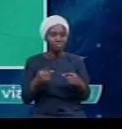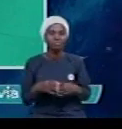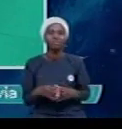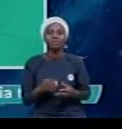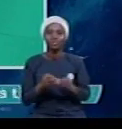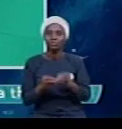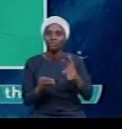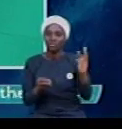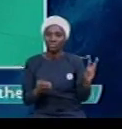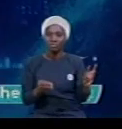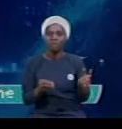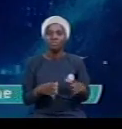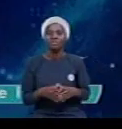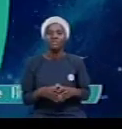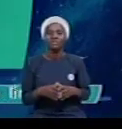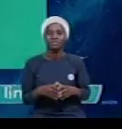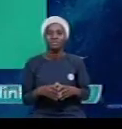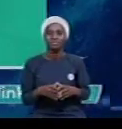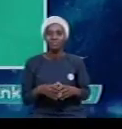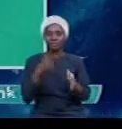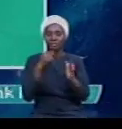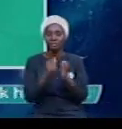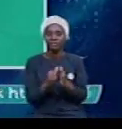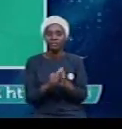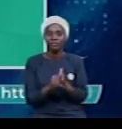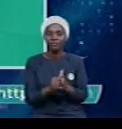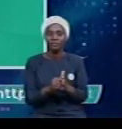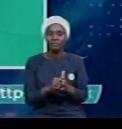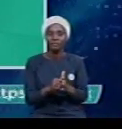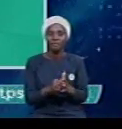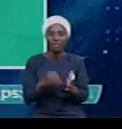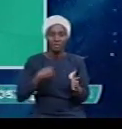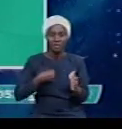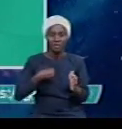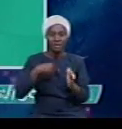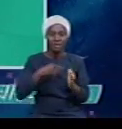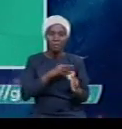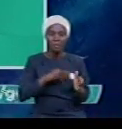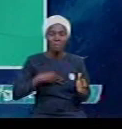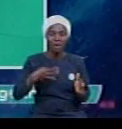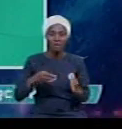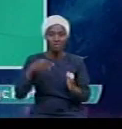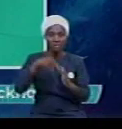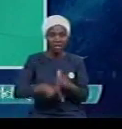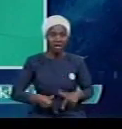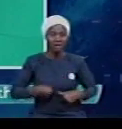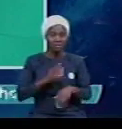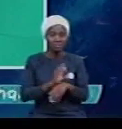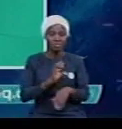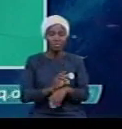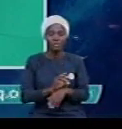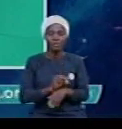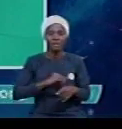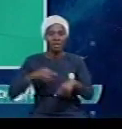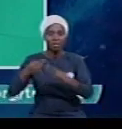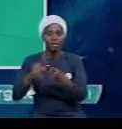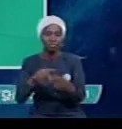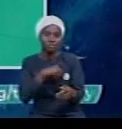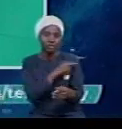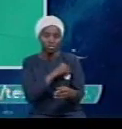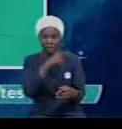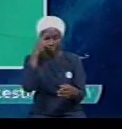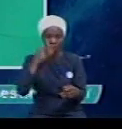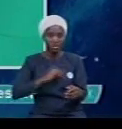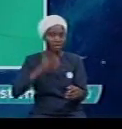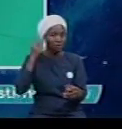Jude Miracle. I'm from Edo State. I am a Deeper Life member from Suleja region. I went to the hospital because I was sick some